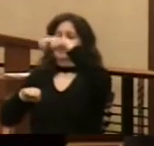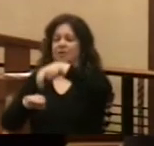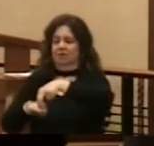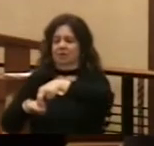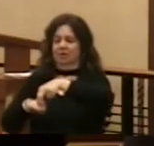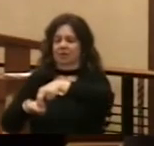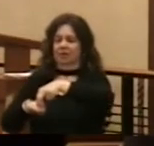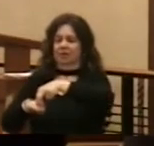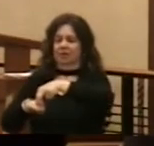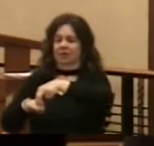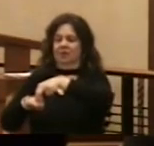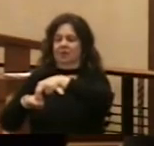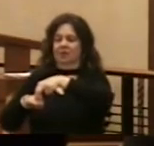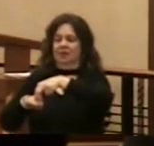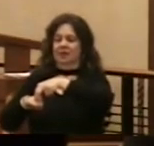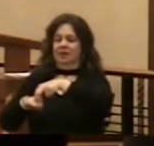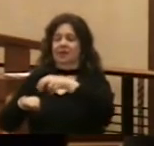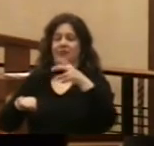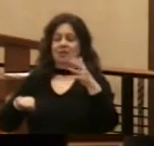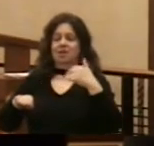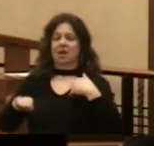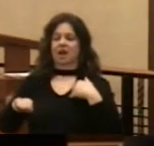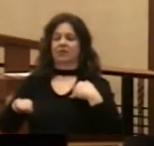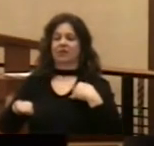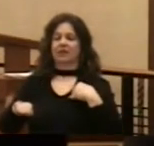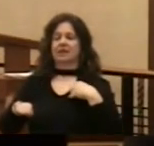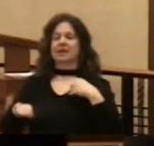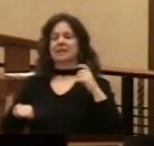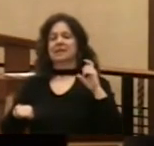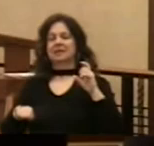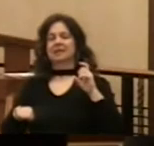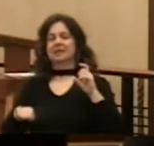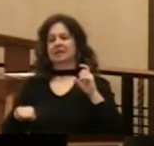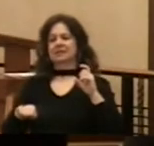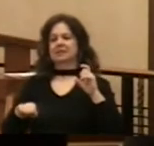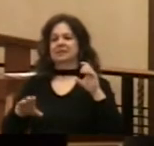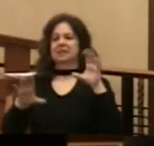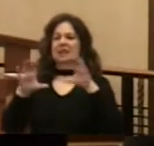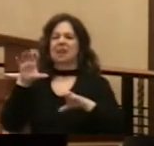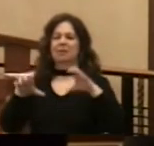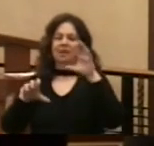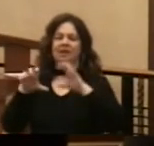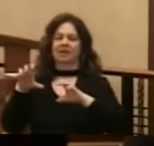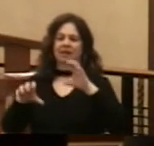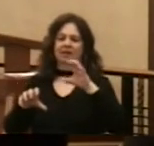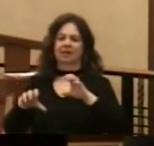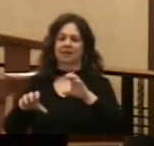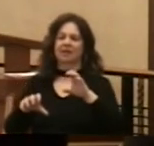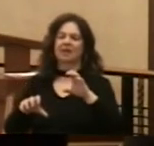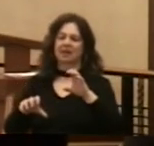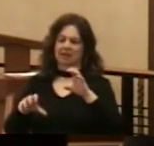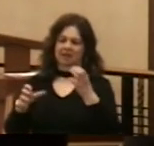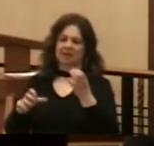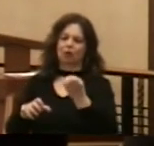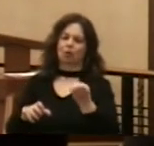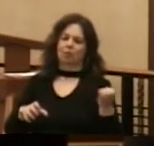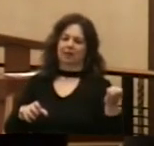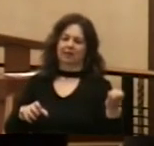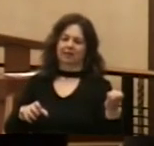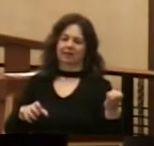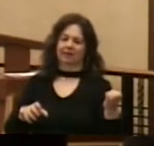had climbing equipment with him, including an ice pick, he was not able to get back to his